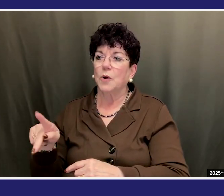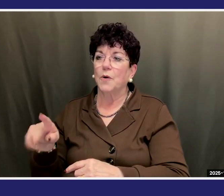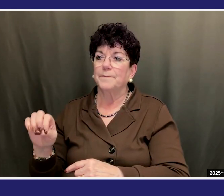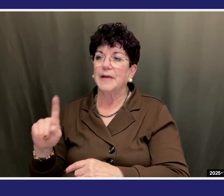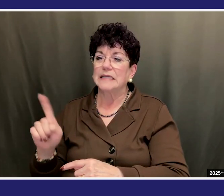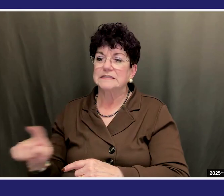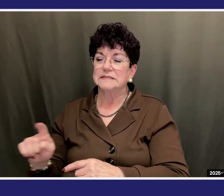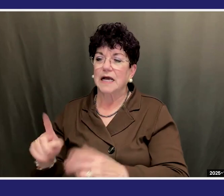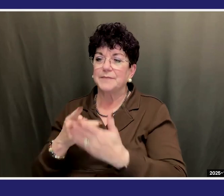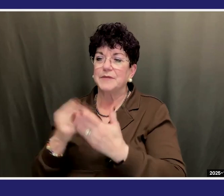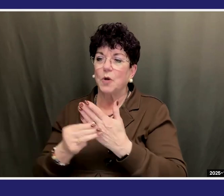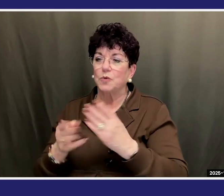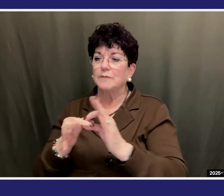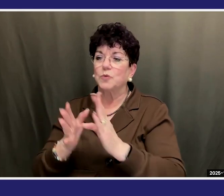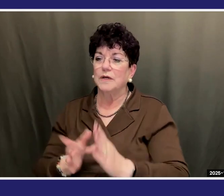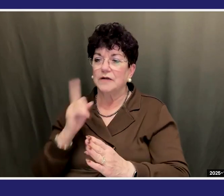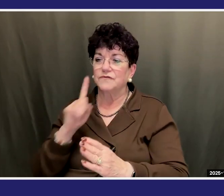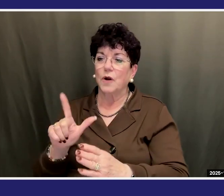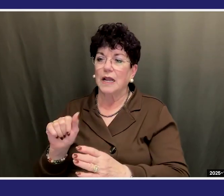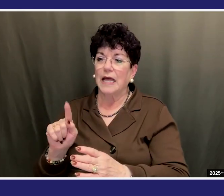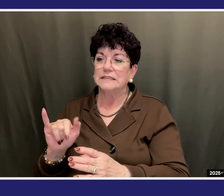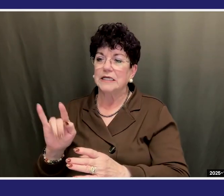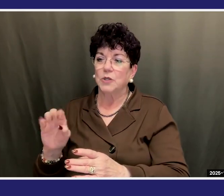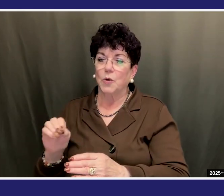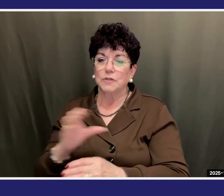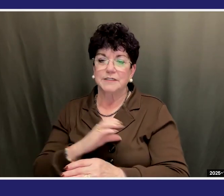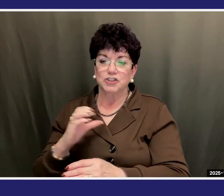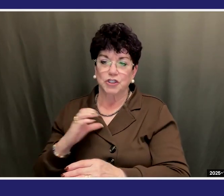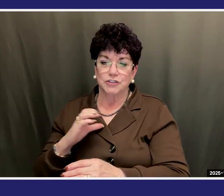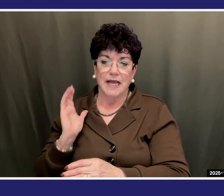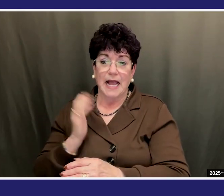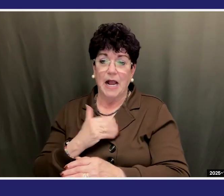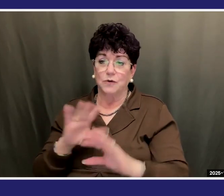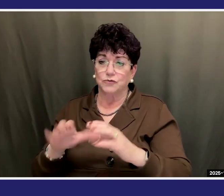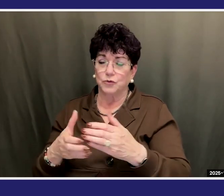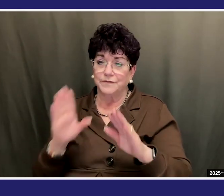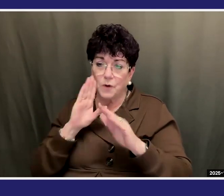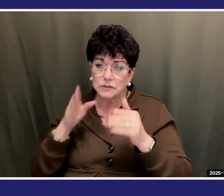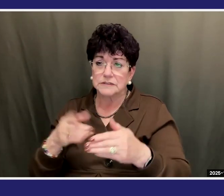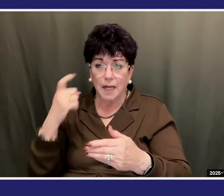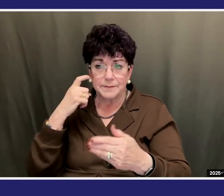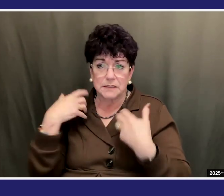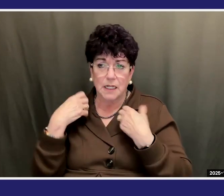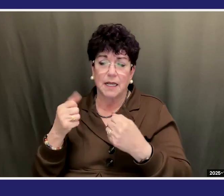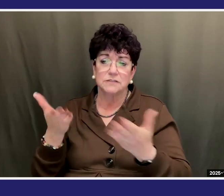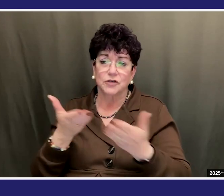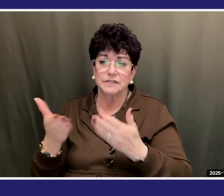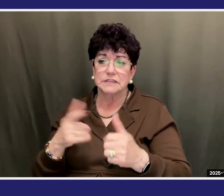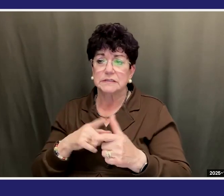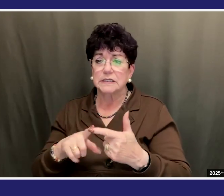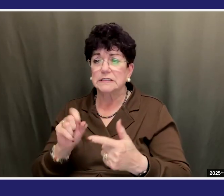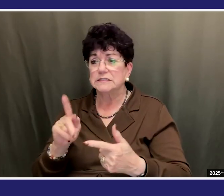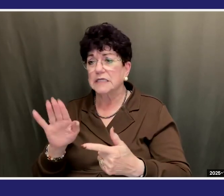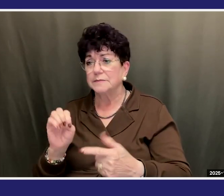program coordinator for Latino Commission. Our organization is dedicated to provide mental health services, substance use